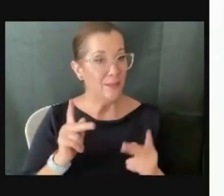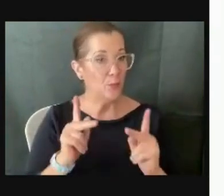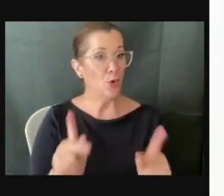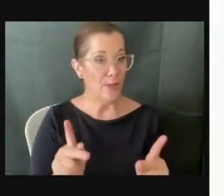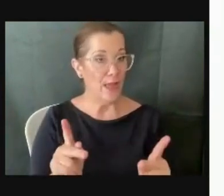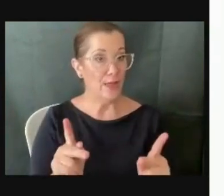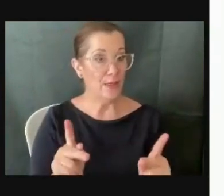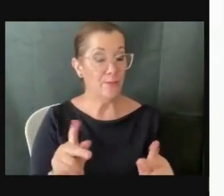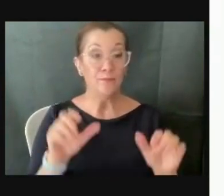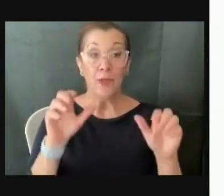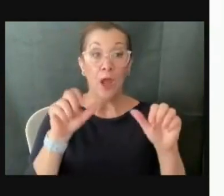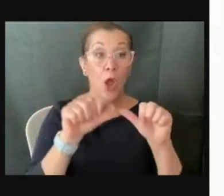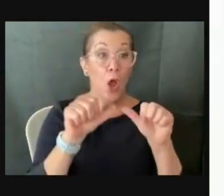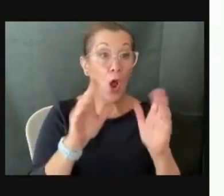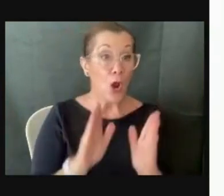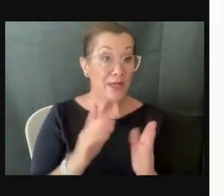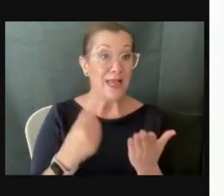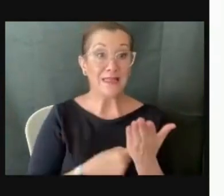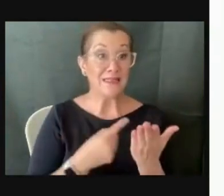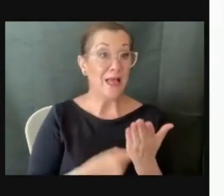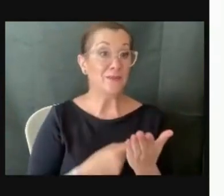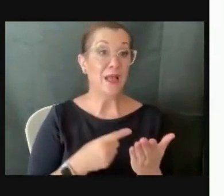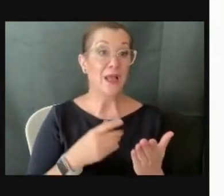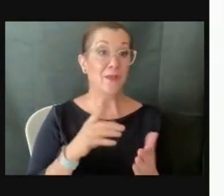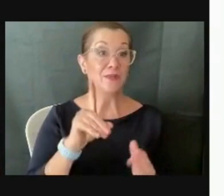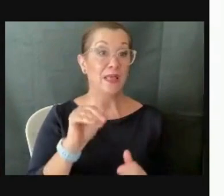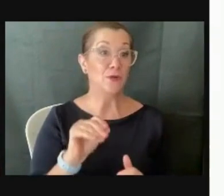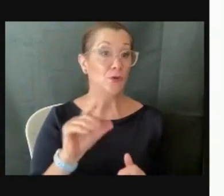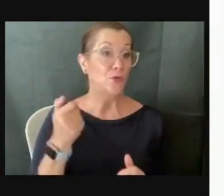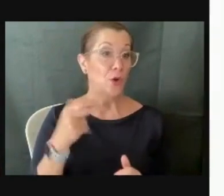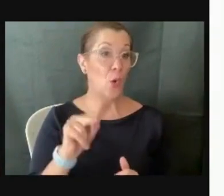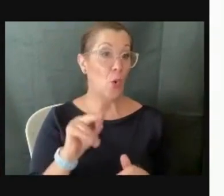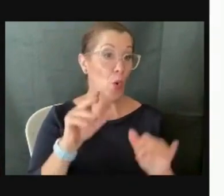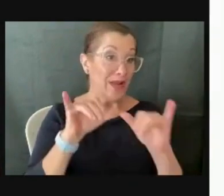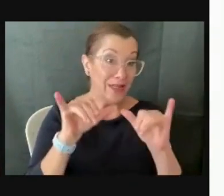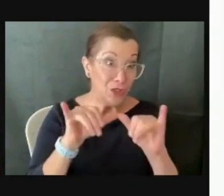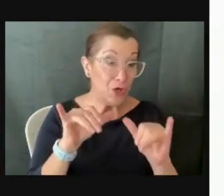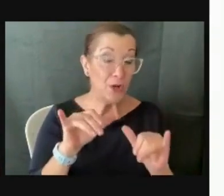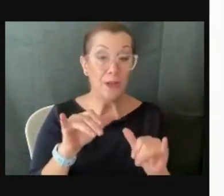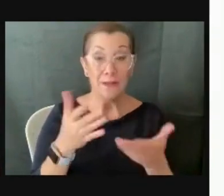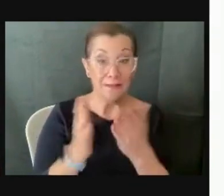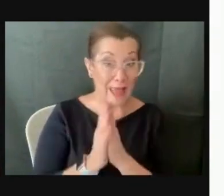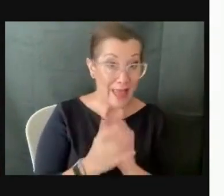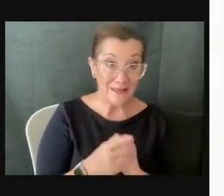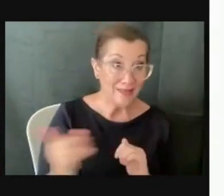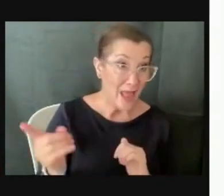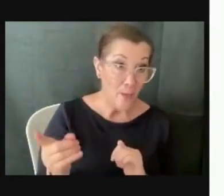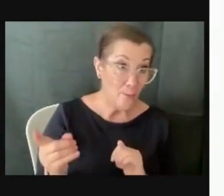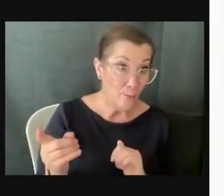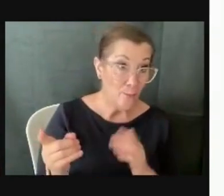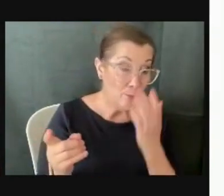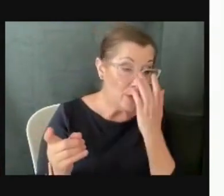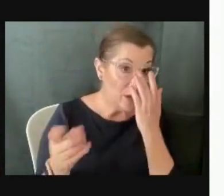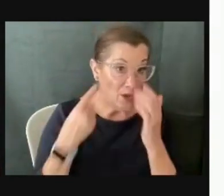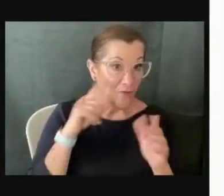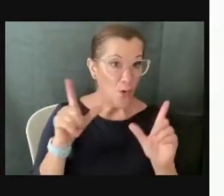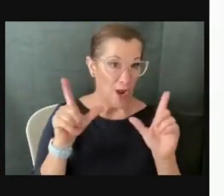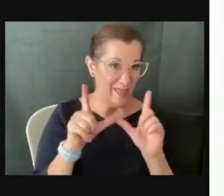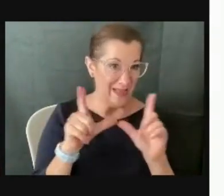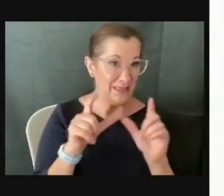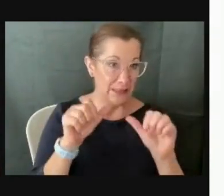an architect, sometimes the architect does their own engineering. So you want to check with them for those licensed